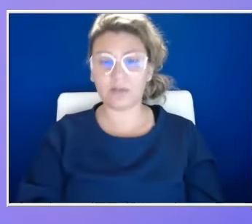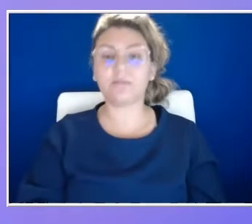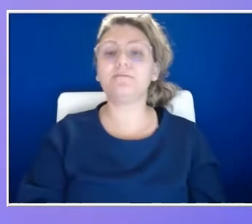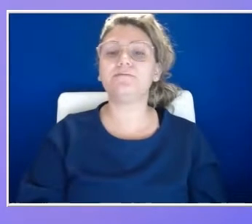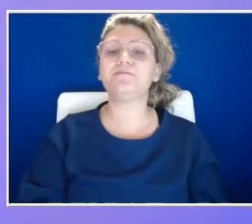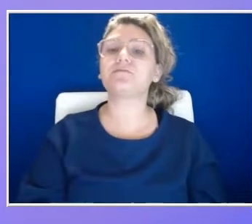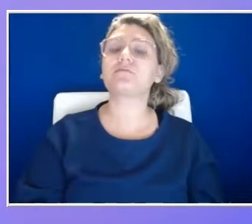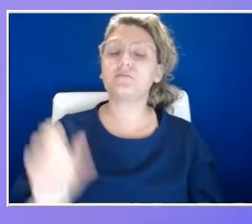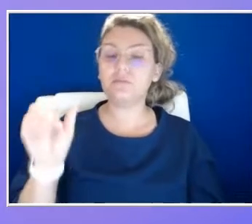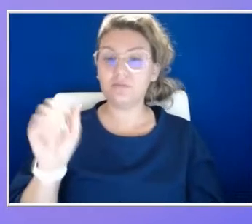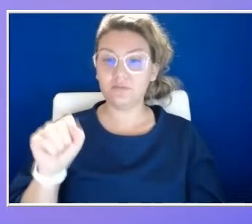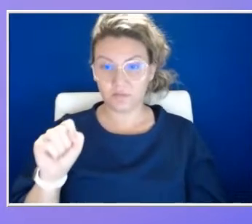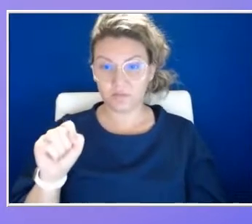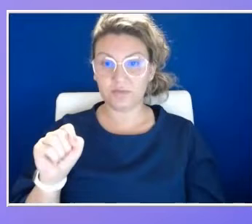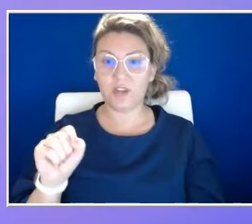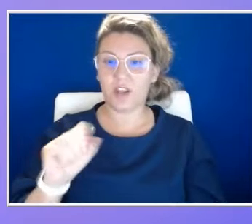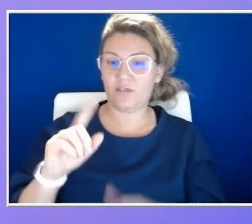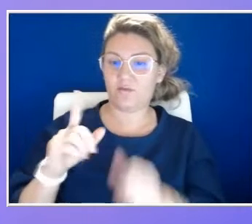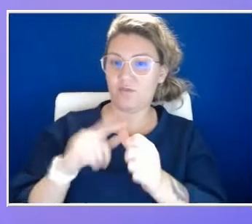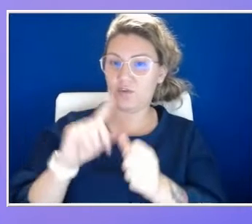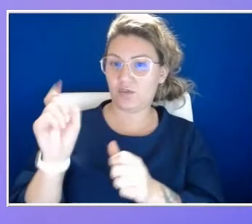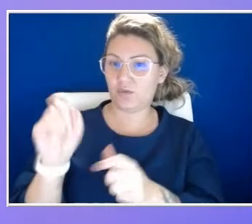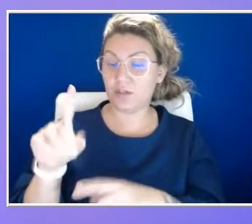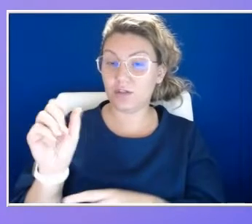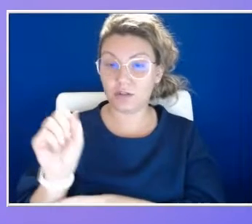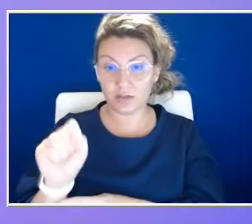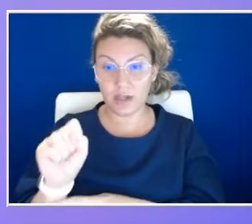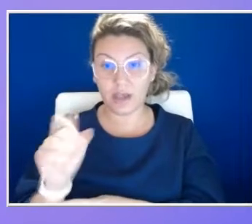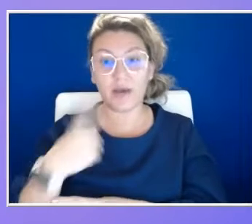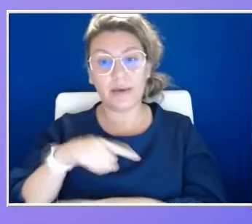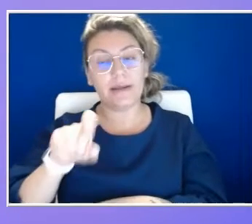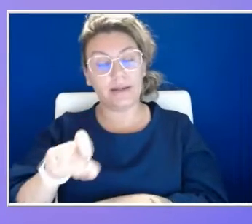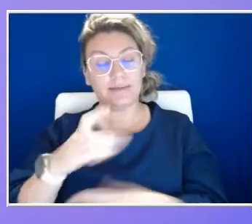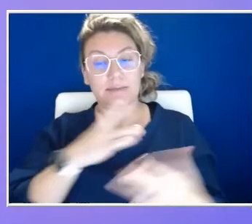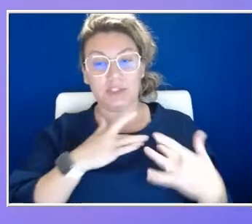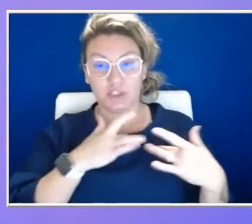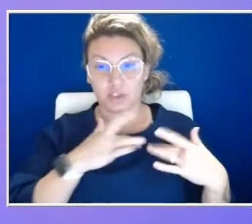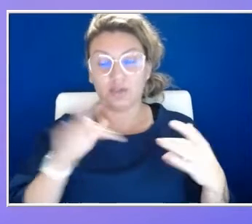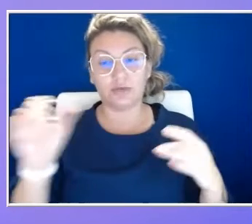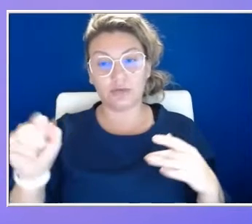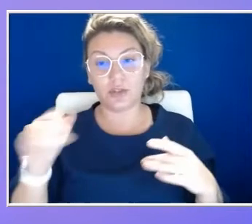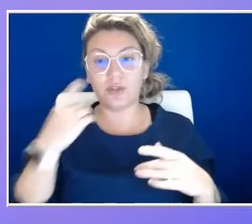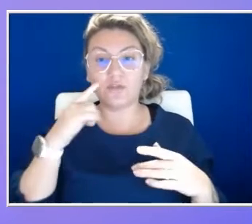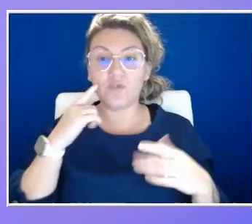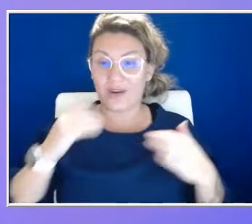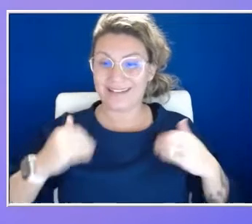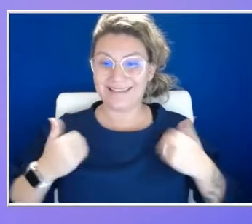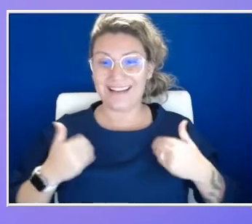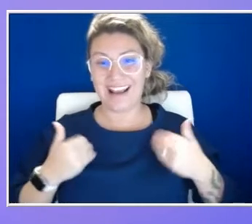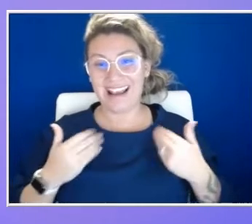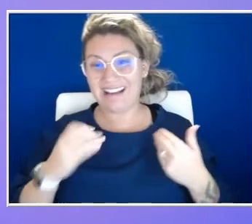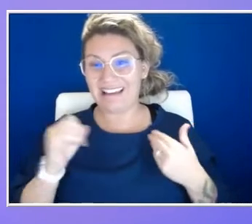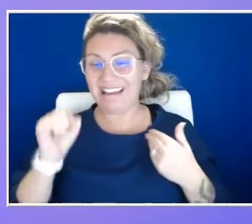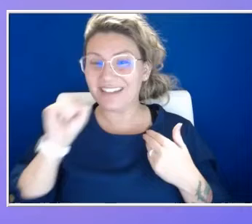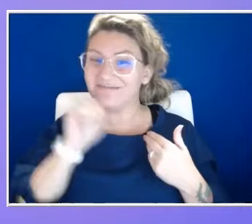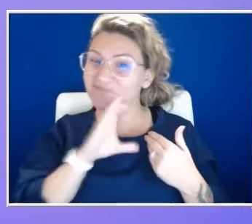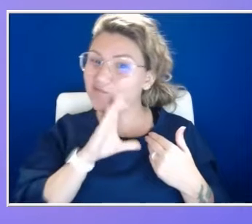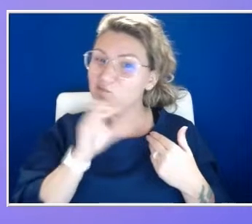So first of all, for the first question, I think we do need to be concerned. Certainly for the very young and the elderly,